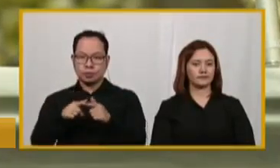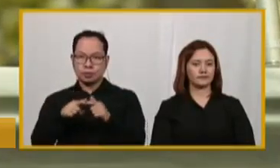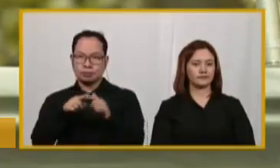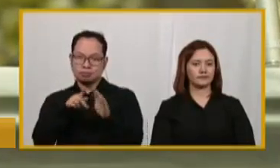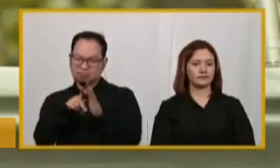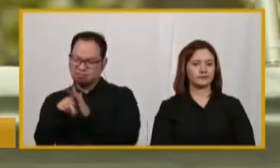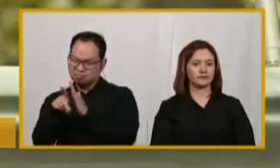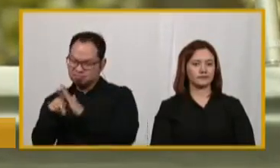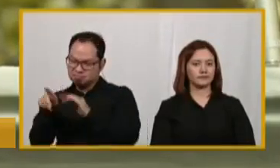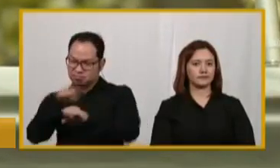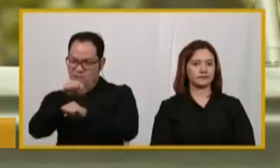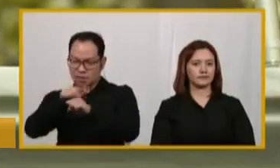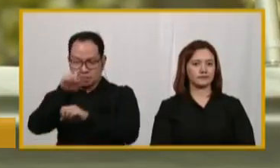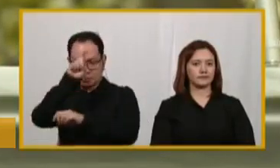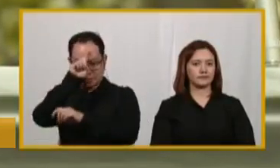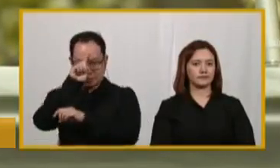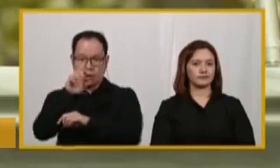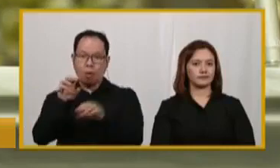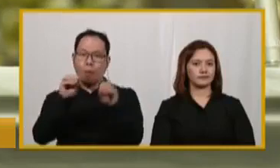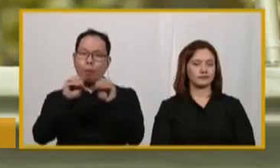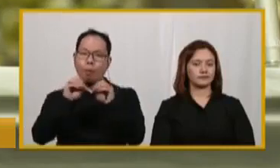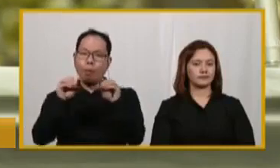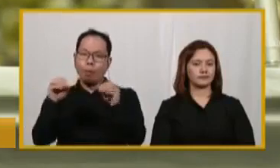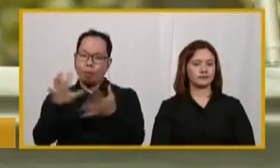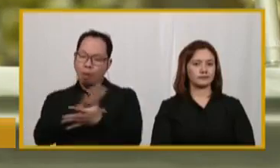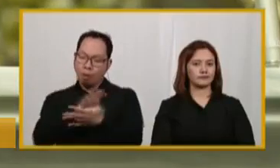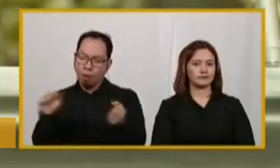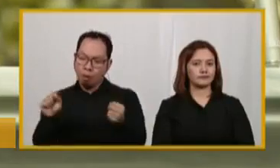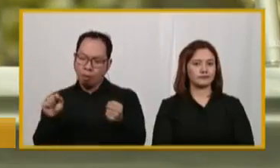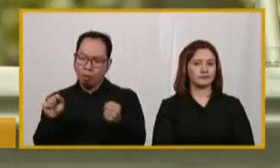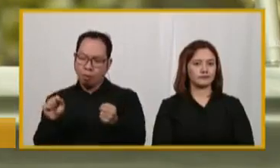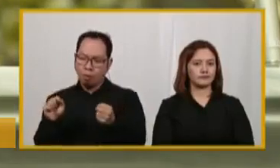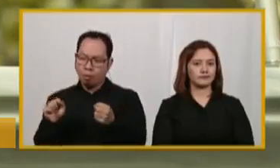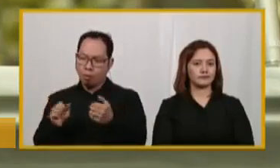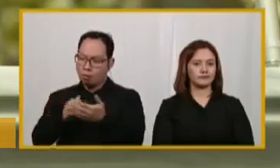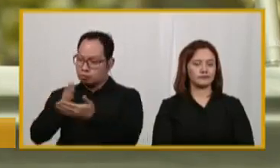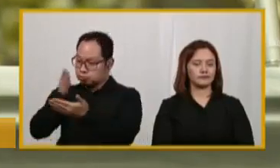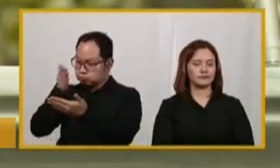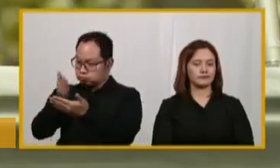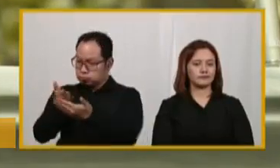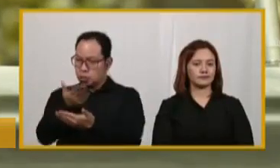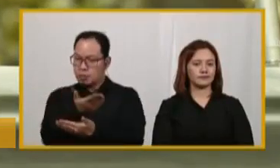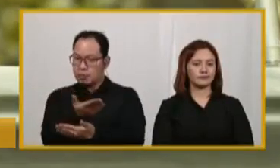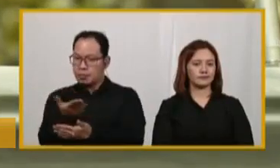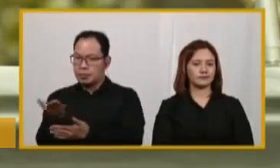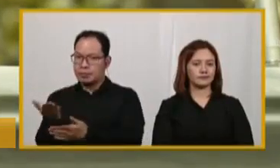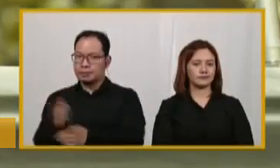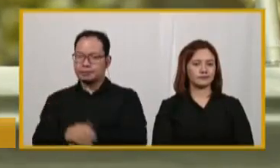Egypt, no destructive blow will come upon you.